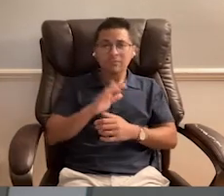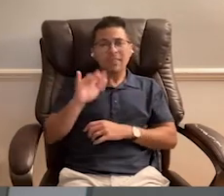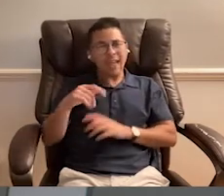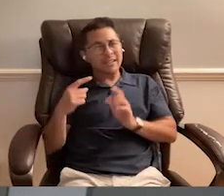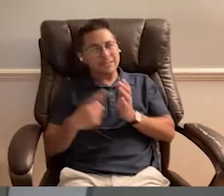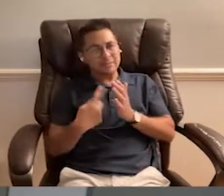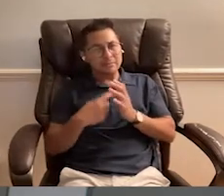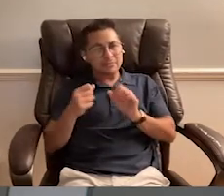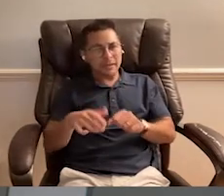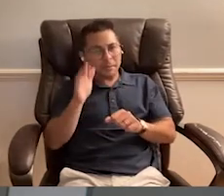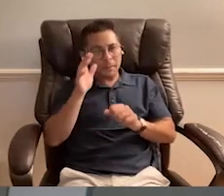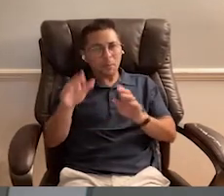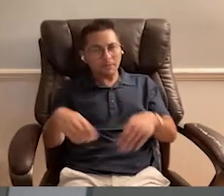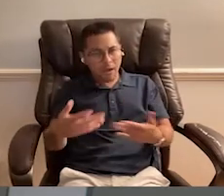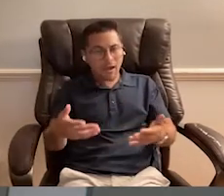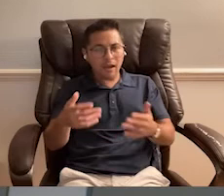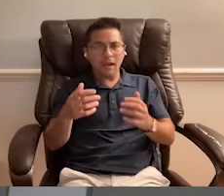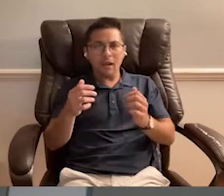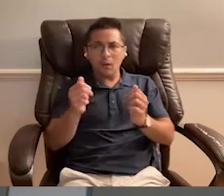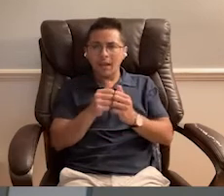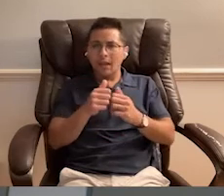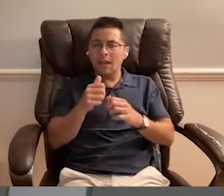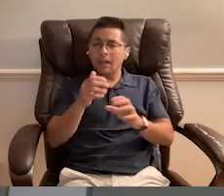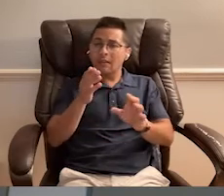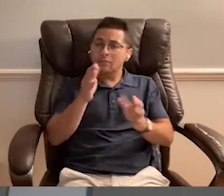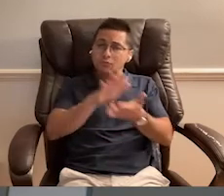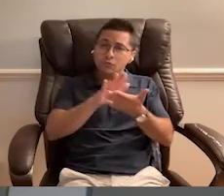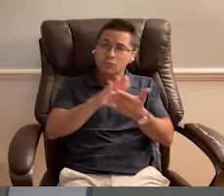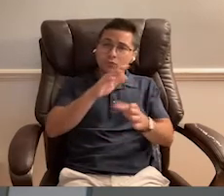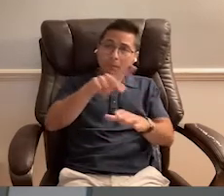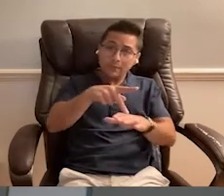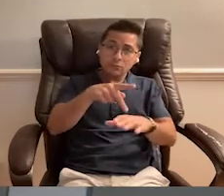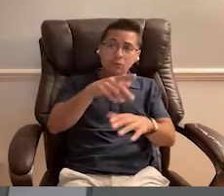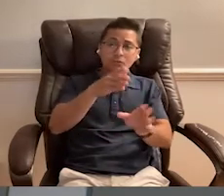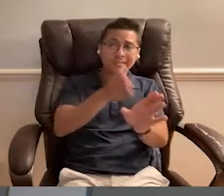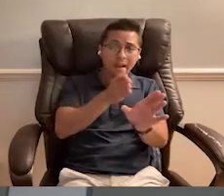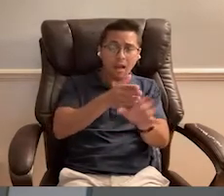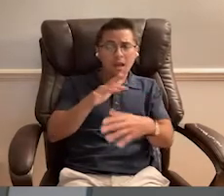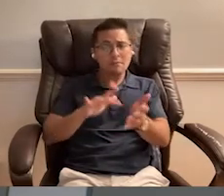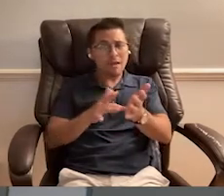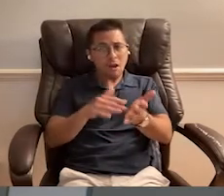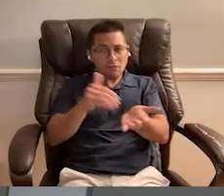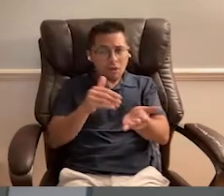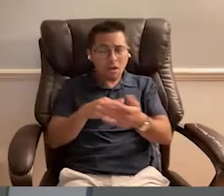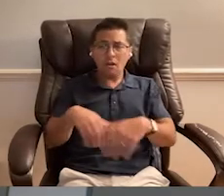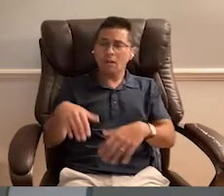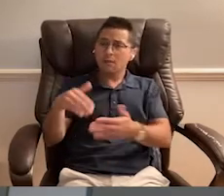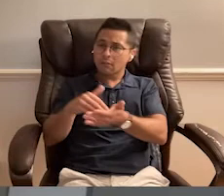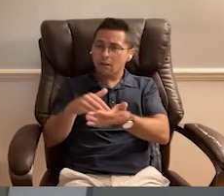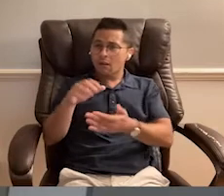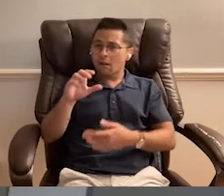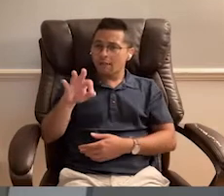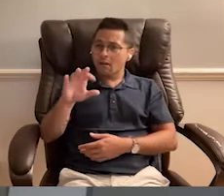have a diagnostic documentation, which sometimes can be provided by a clinical psychologist or a